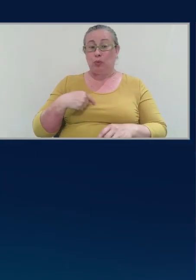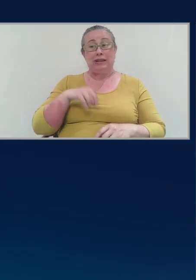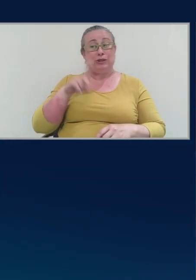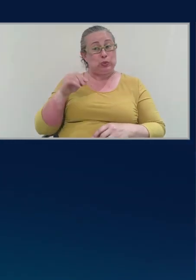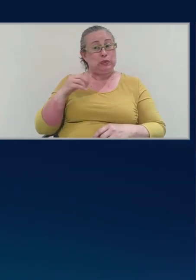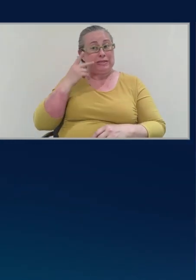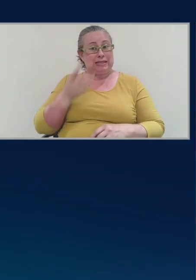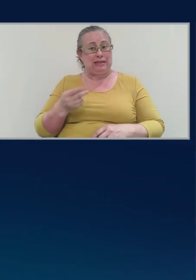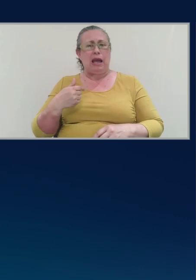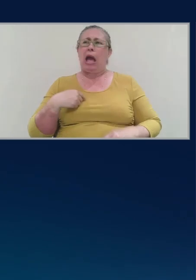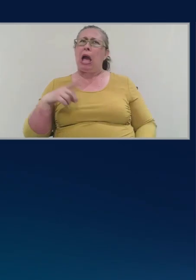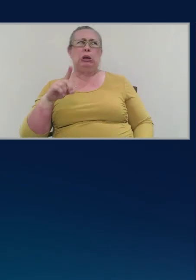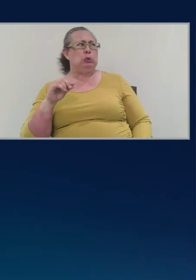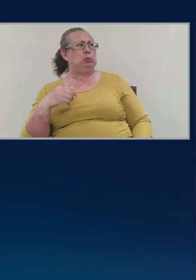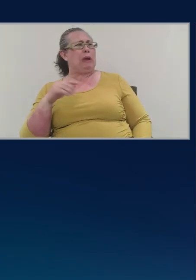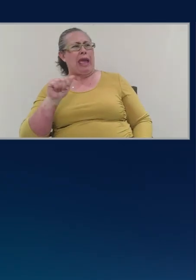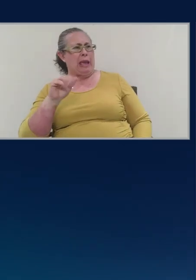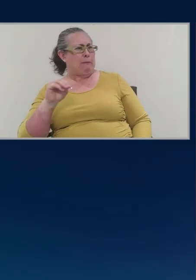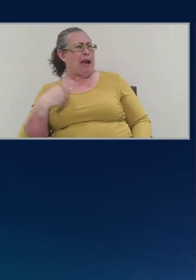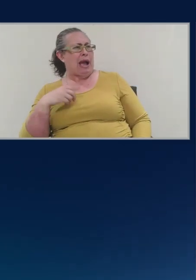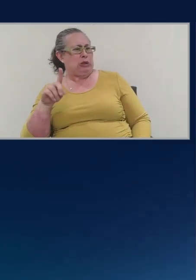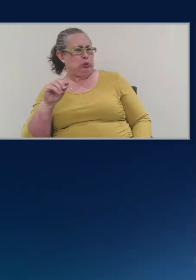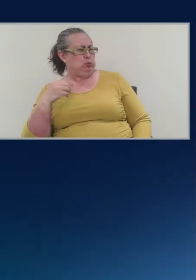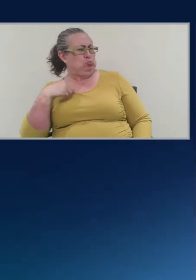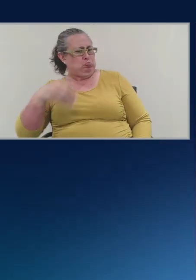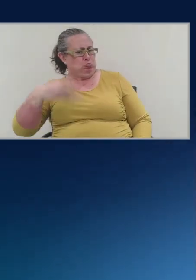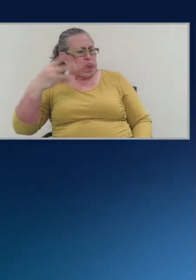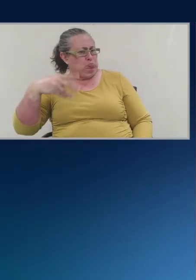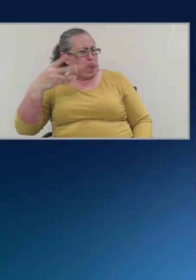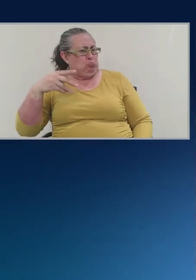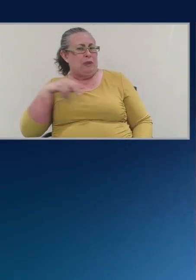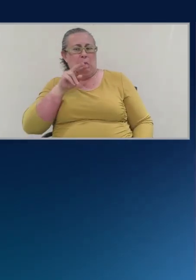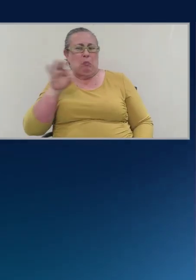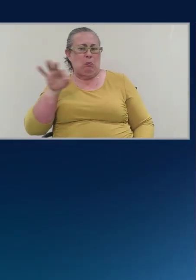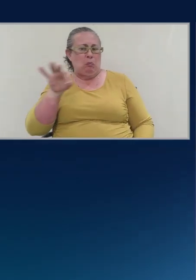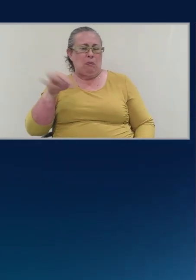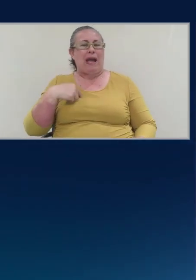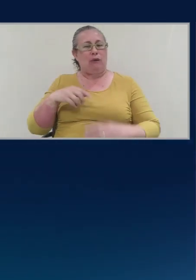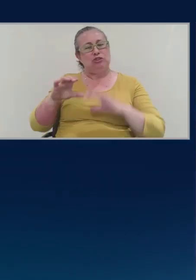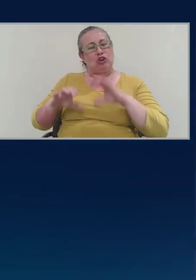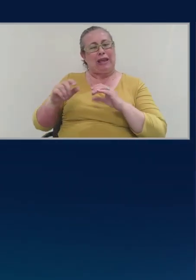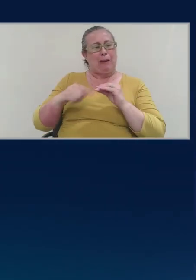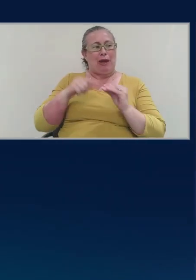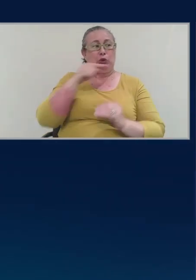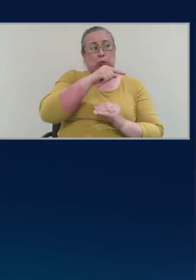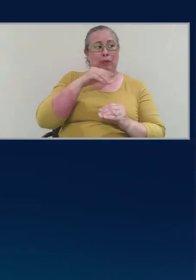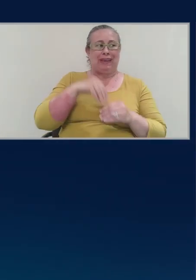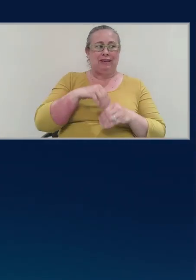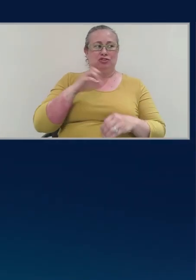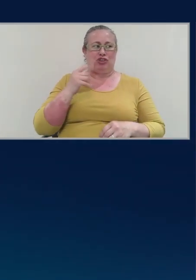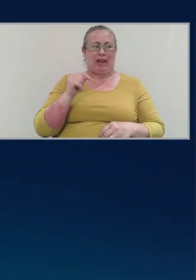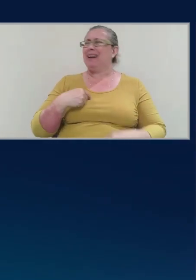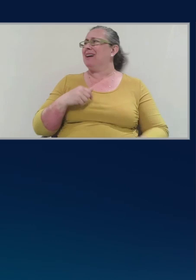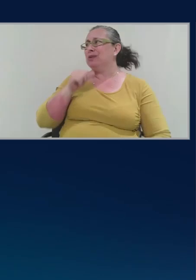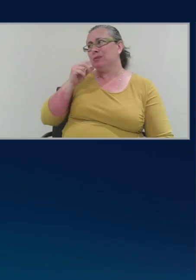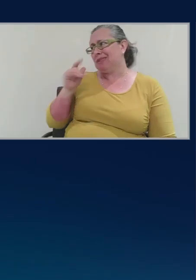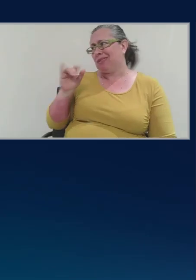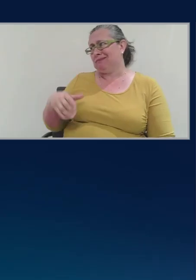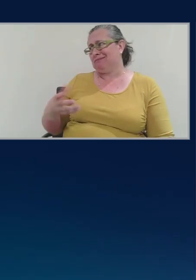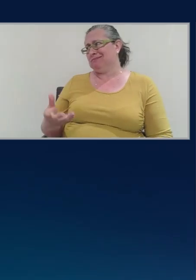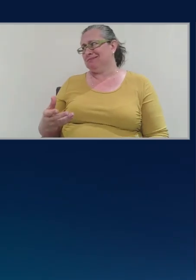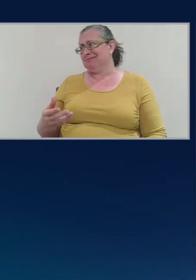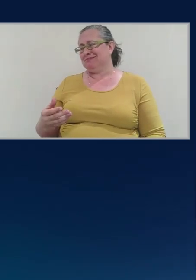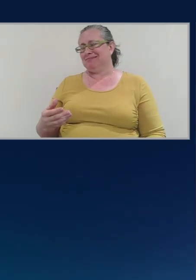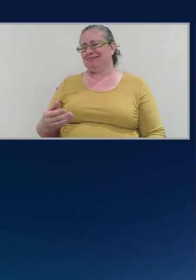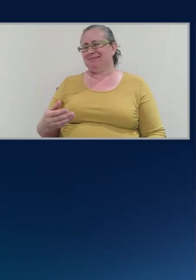do. I got it pulled up too. I've got Okay, chat. AM has it pulled up. Do you have I it- was do you have it talking pulled up, about you Nathan? in chat, Aaron. I don't see that. I There, said there you're you are. in Aaron's